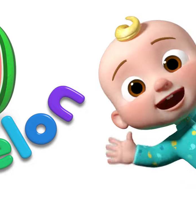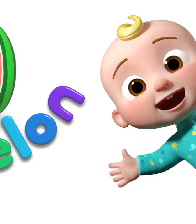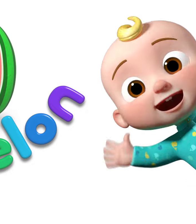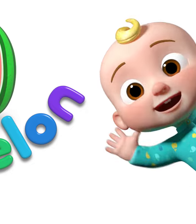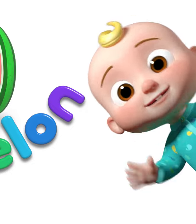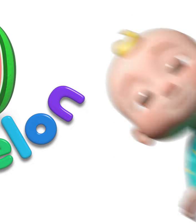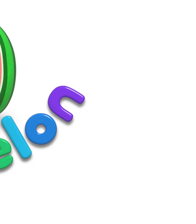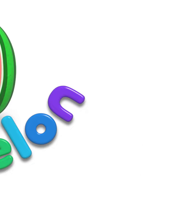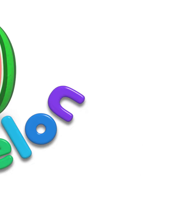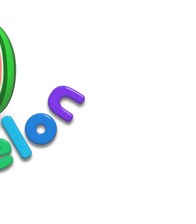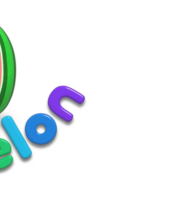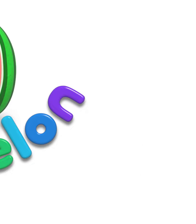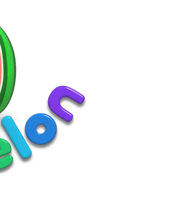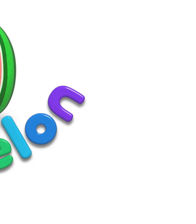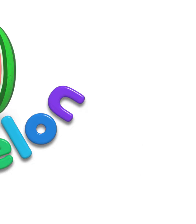Bye-bye.